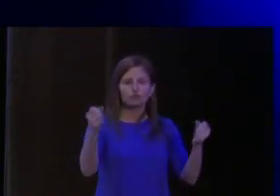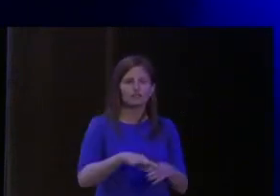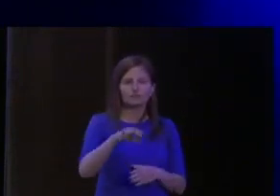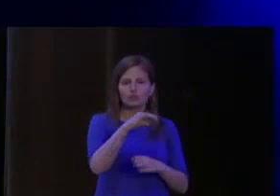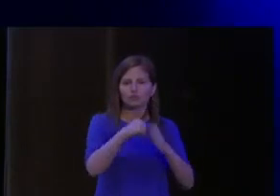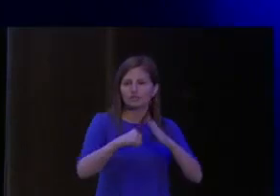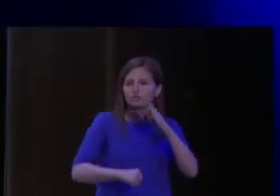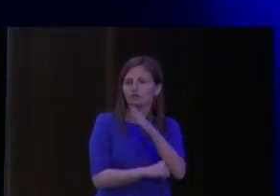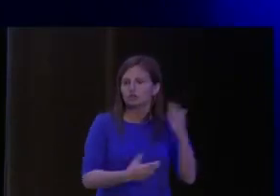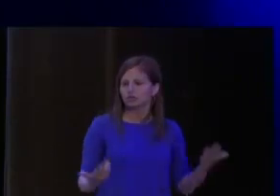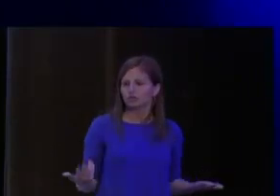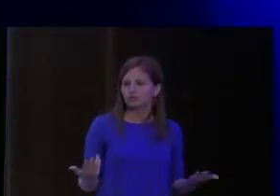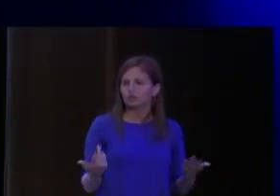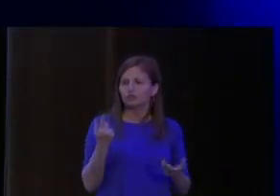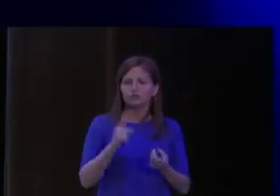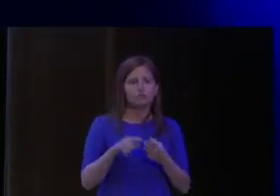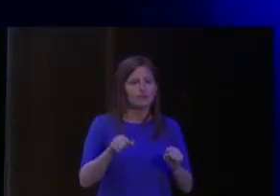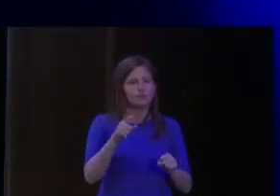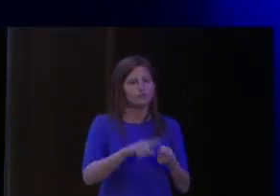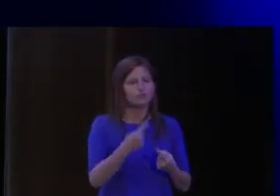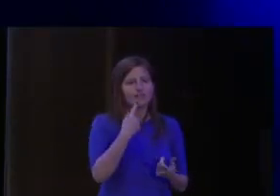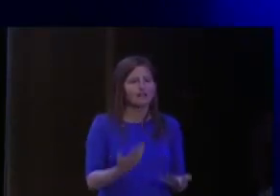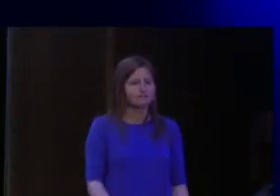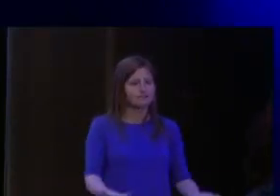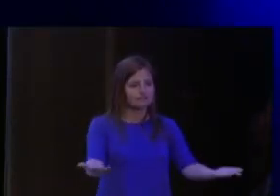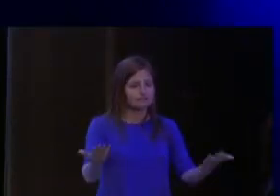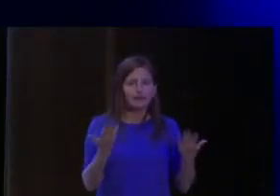spiritual infrastructure to be able to say